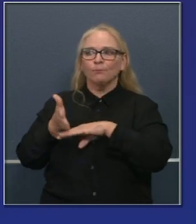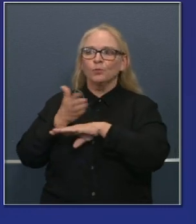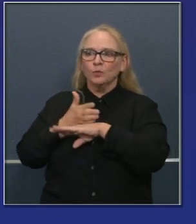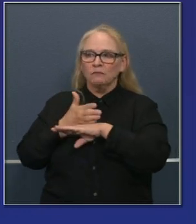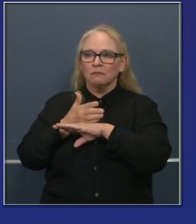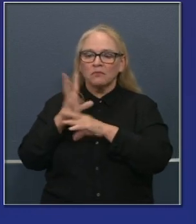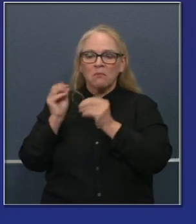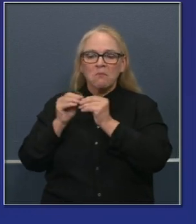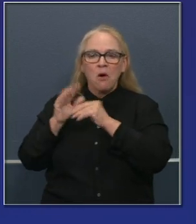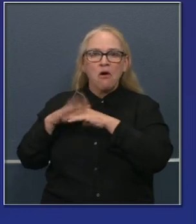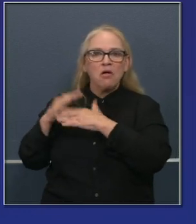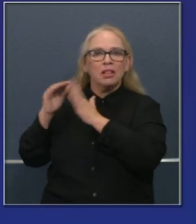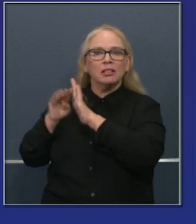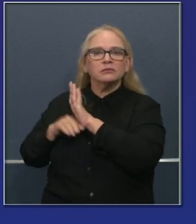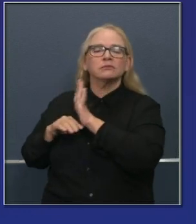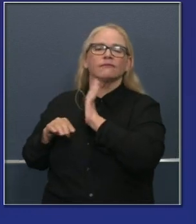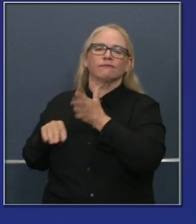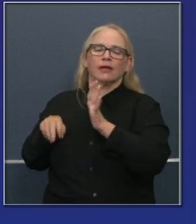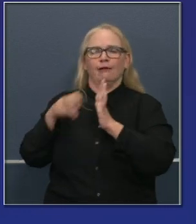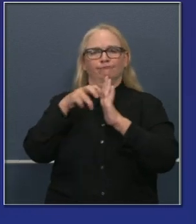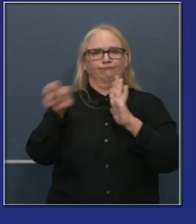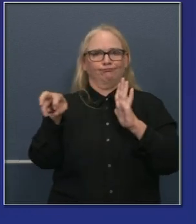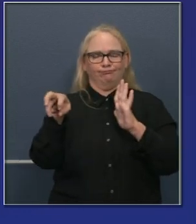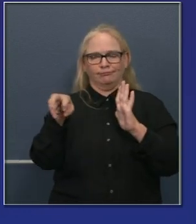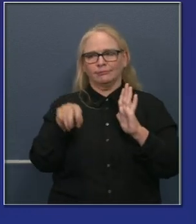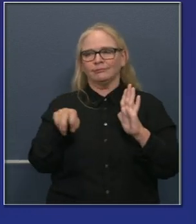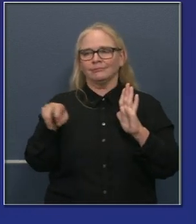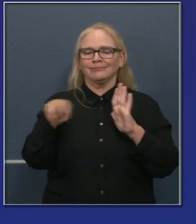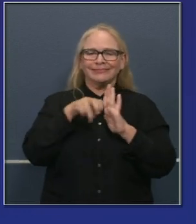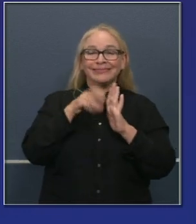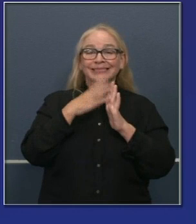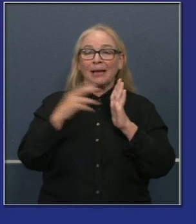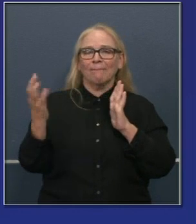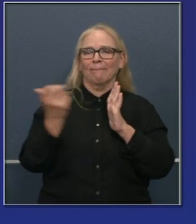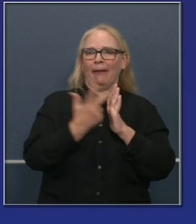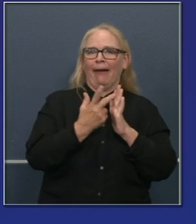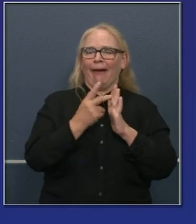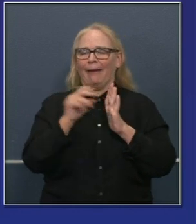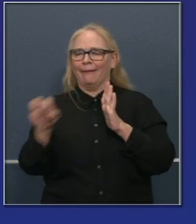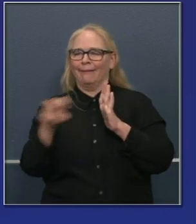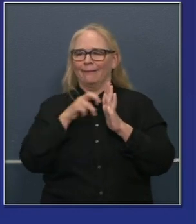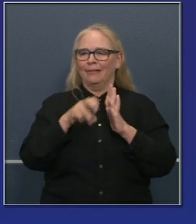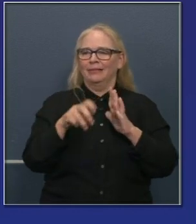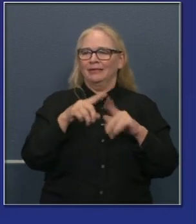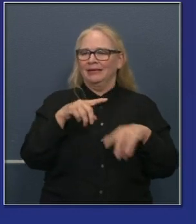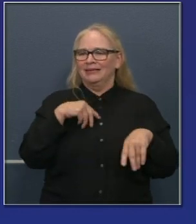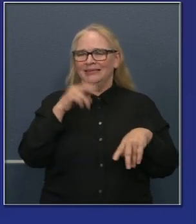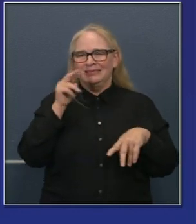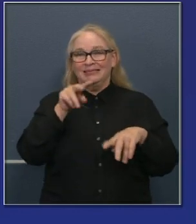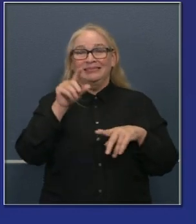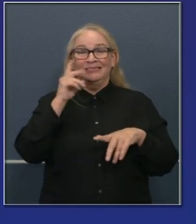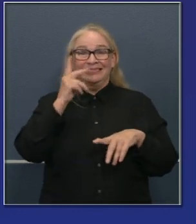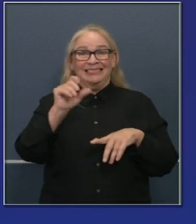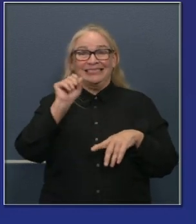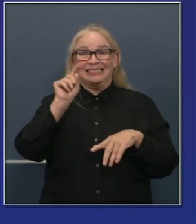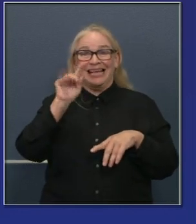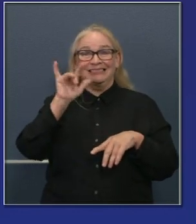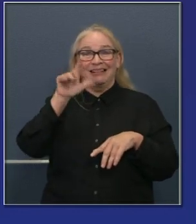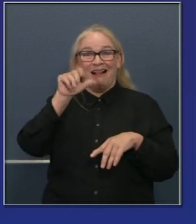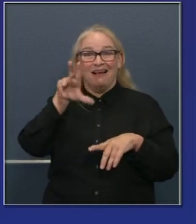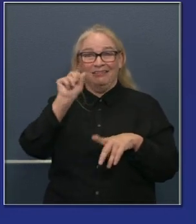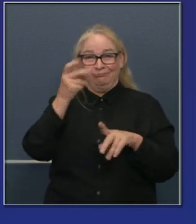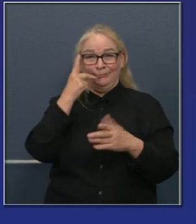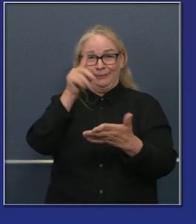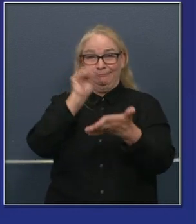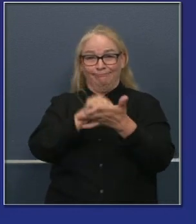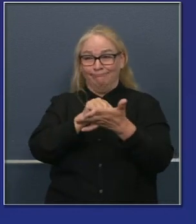Stanislaus County and broke it down in Imperial County, what's happening in Tulare County, you'll see a higher utilization in those 3 counties